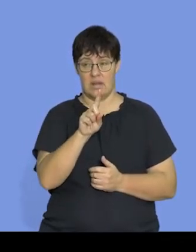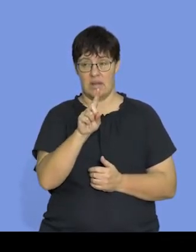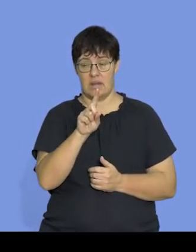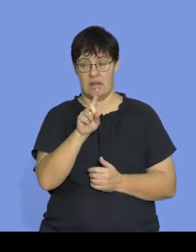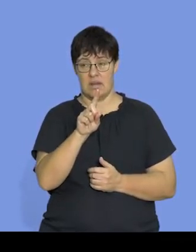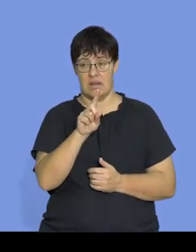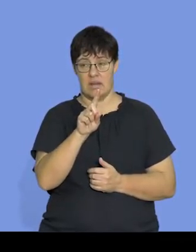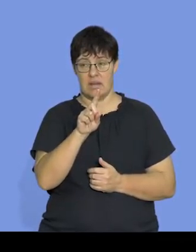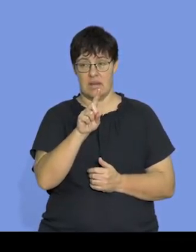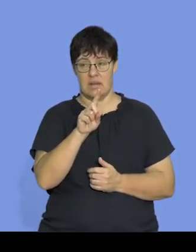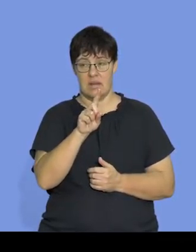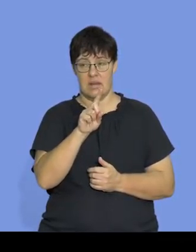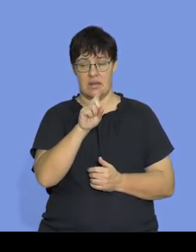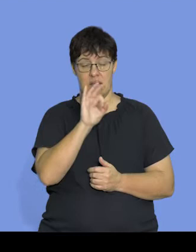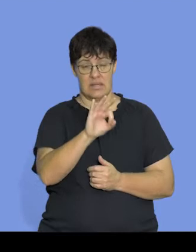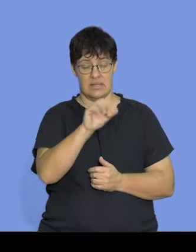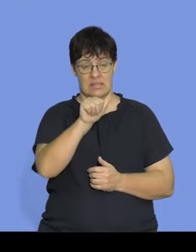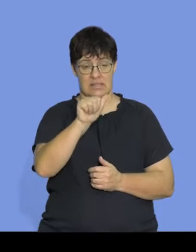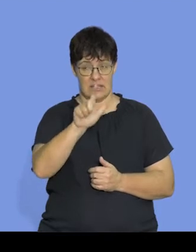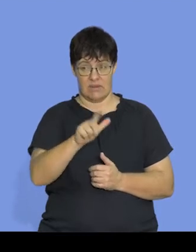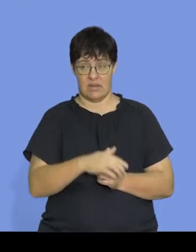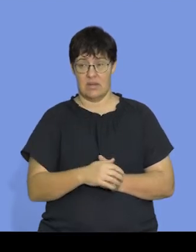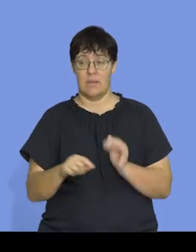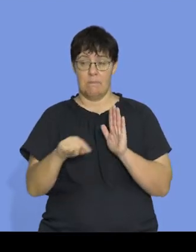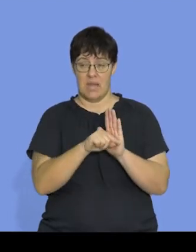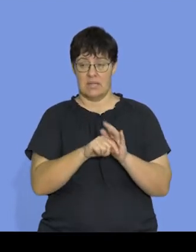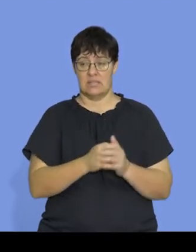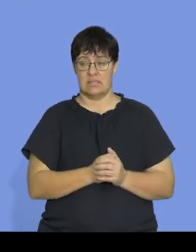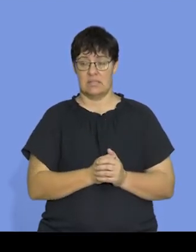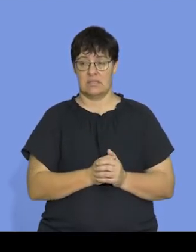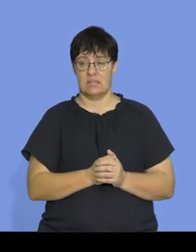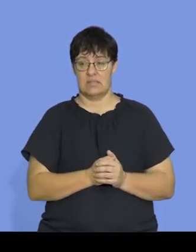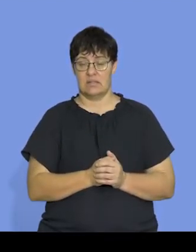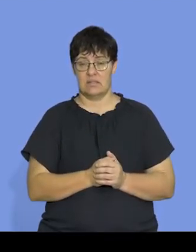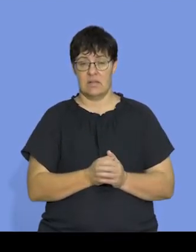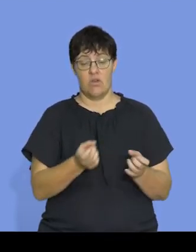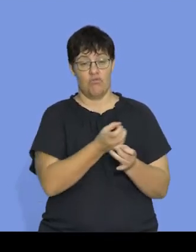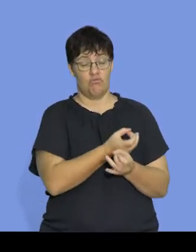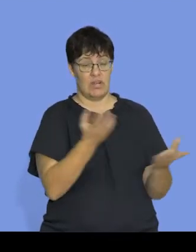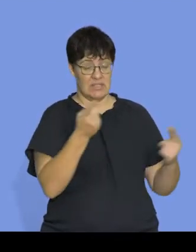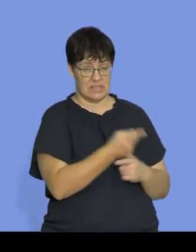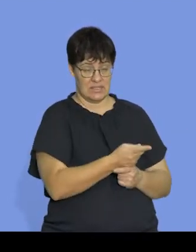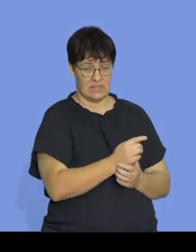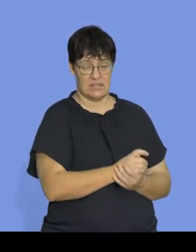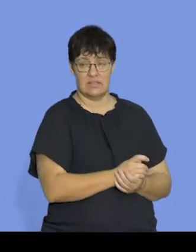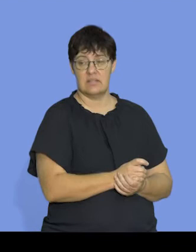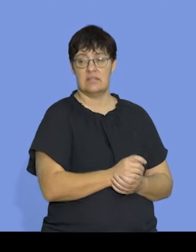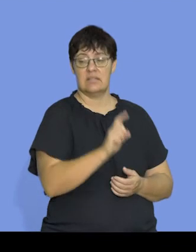1367, okay, minus amount of energy that was released when bonds were formed, which